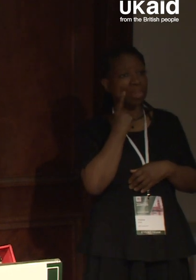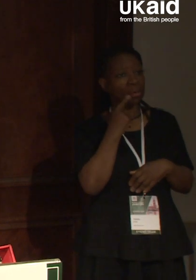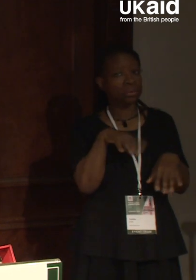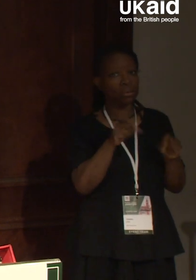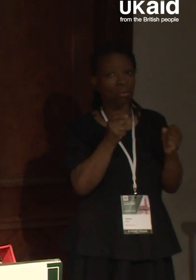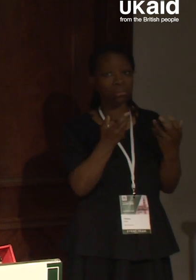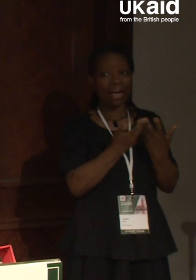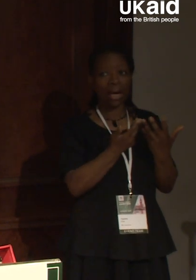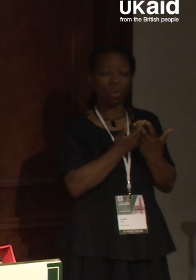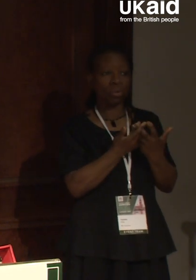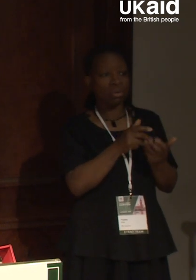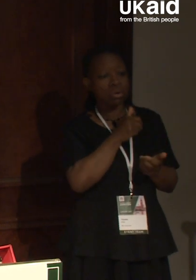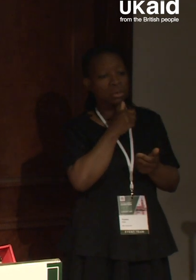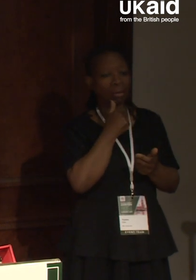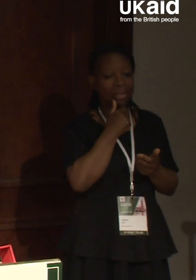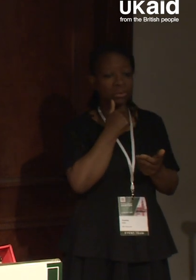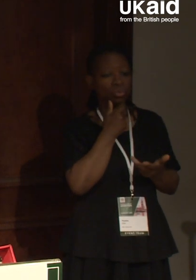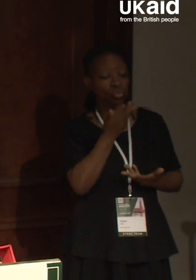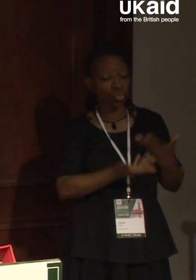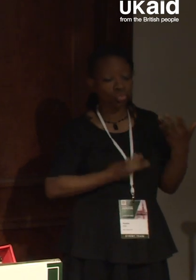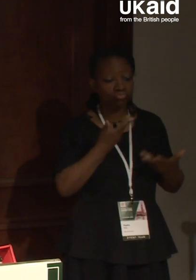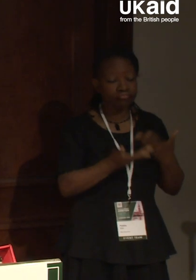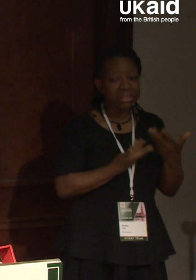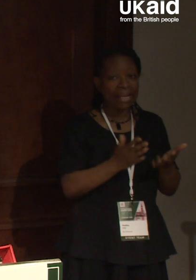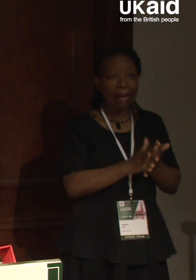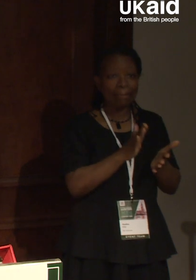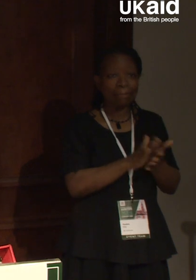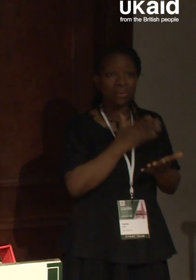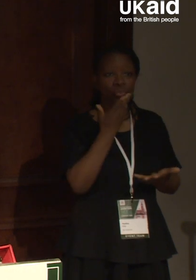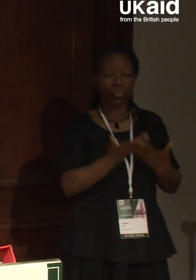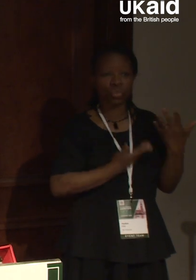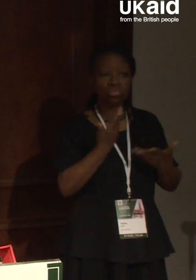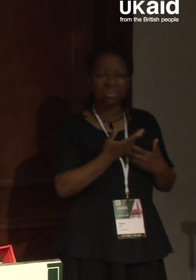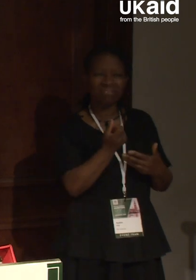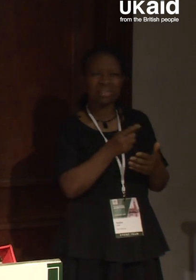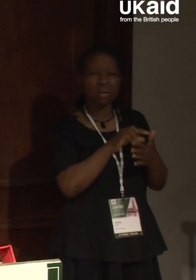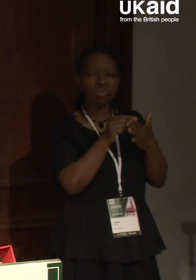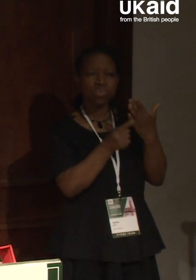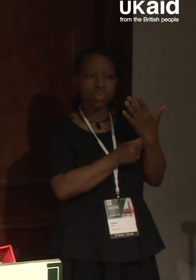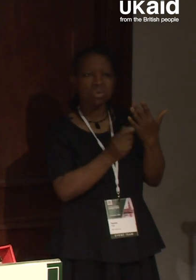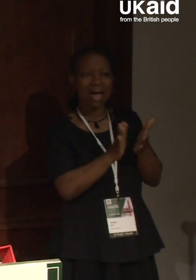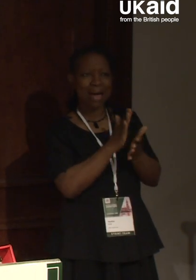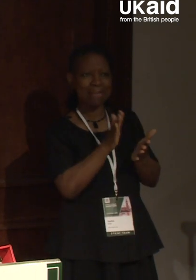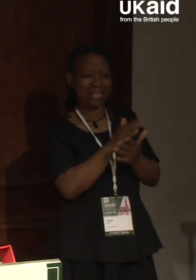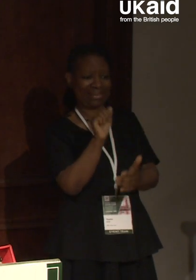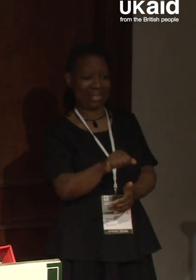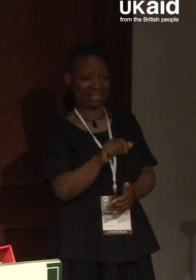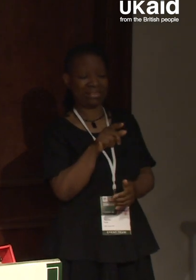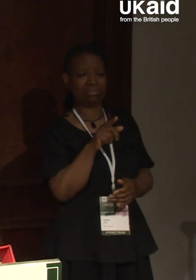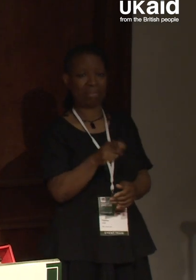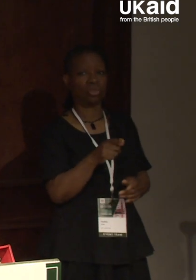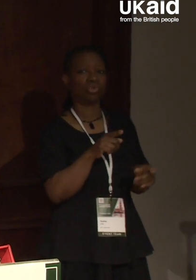a nice, happy story. And indeed, there are some happy elements to the story. So to begin with a positive note, before I get on